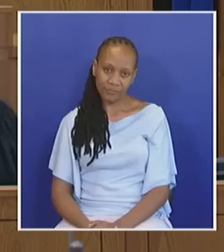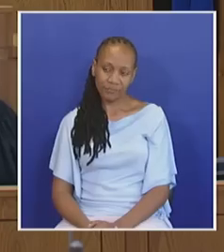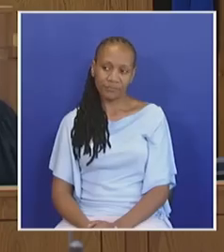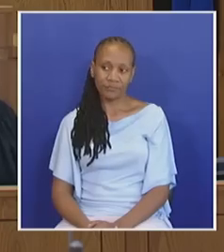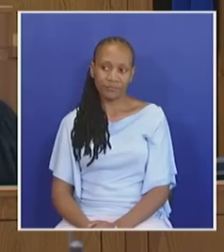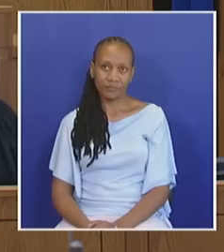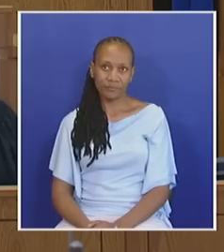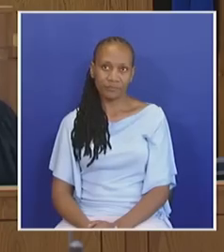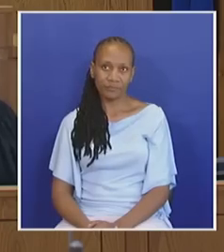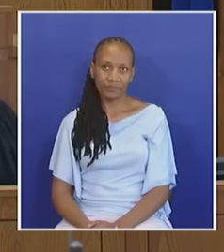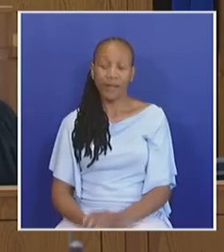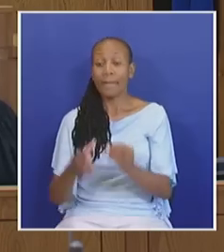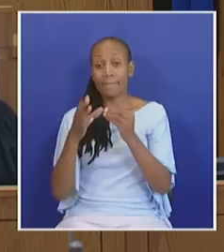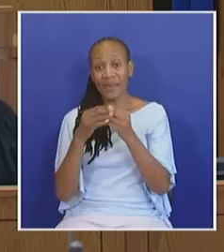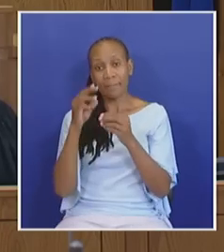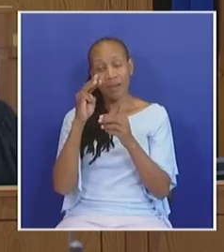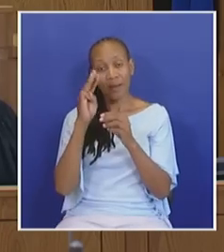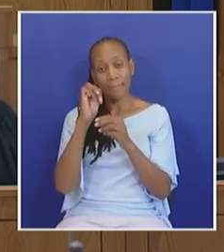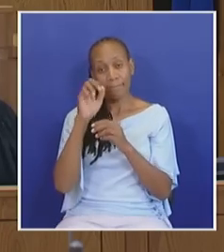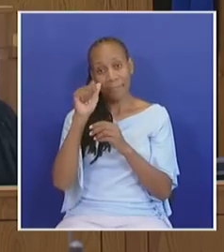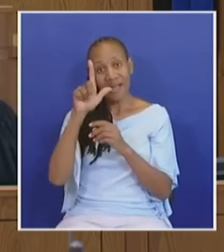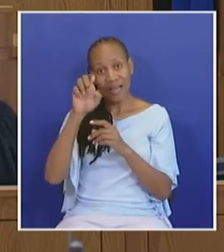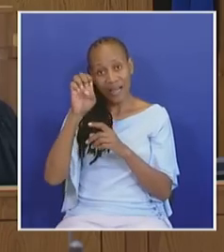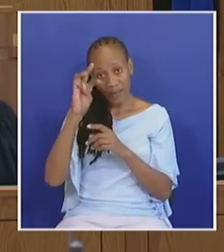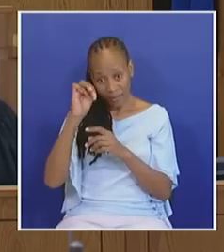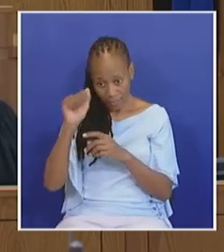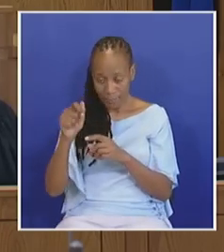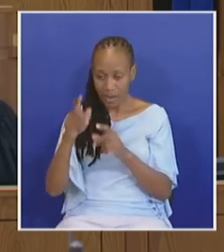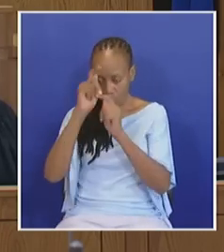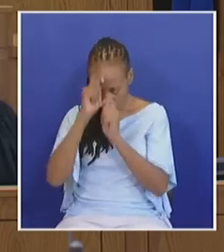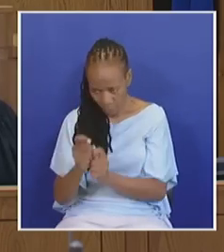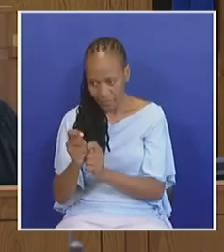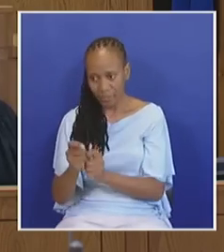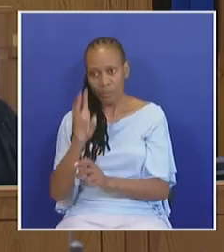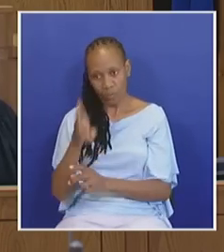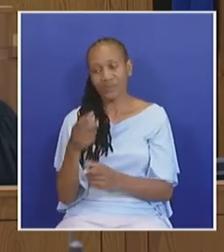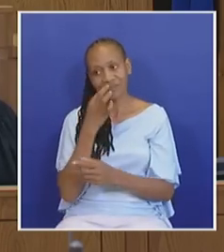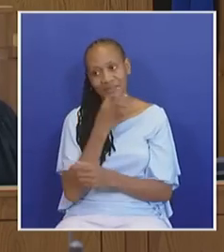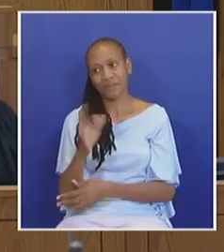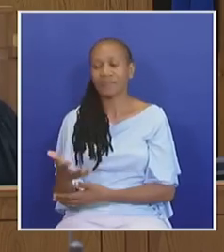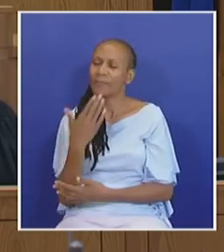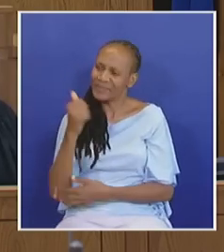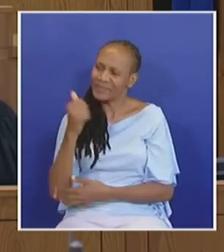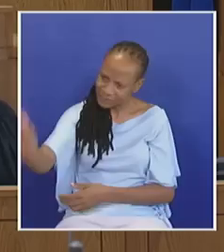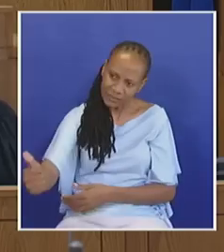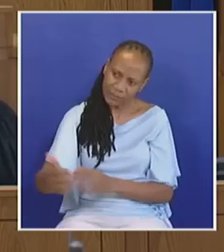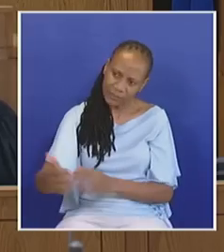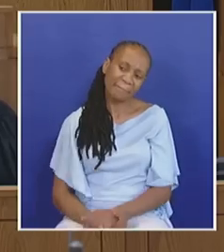Malema will be referred to as Honorable Malema in this house. Honorable Mateis, please take your seat.